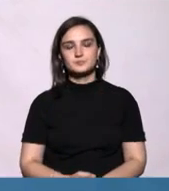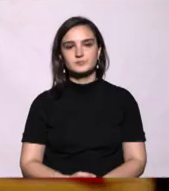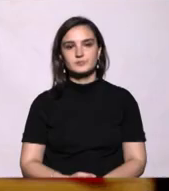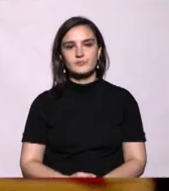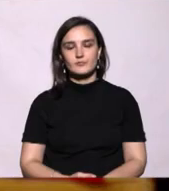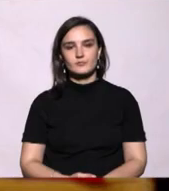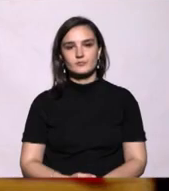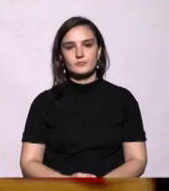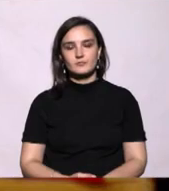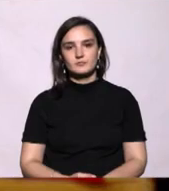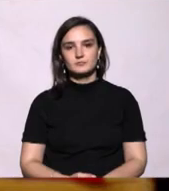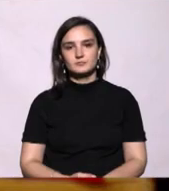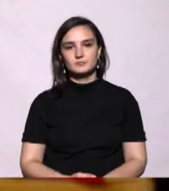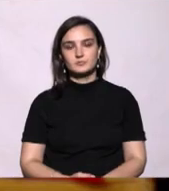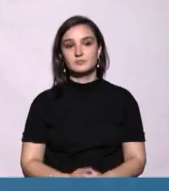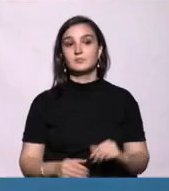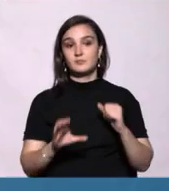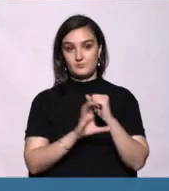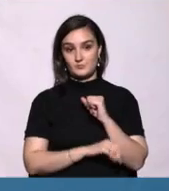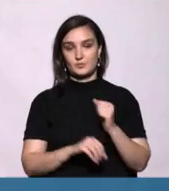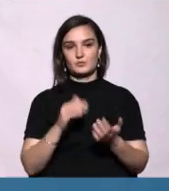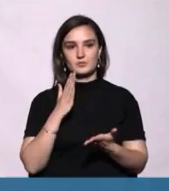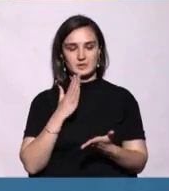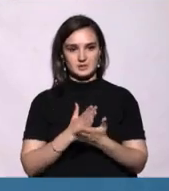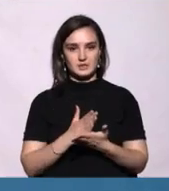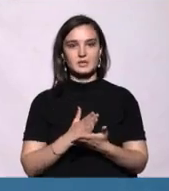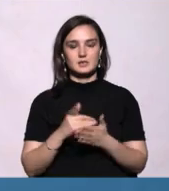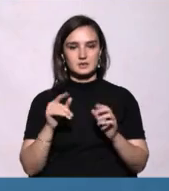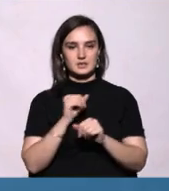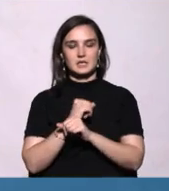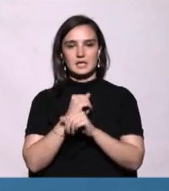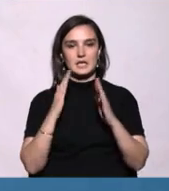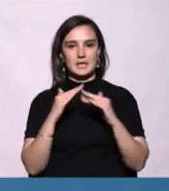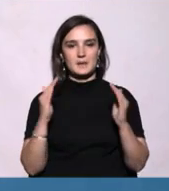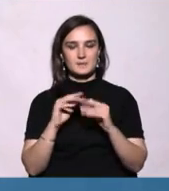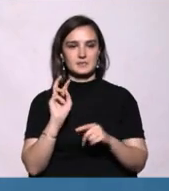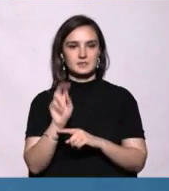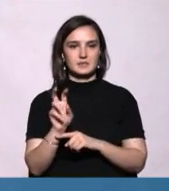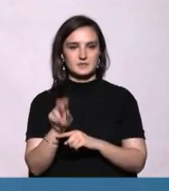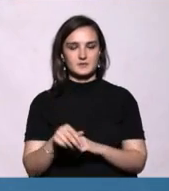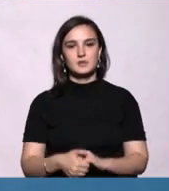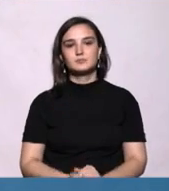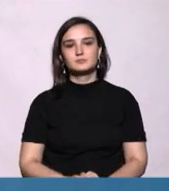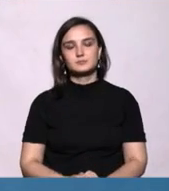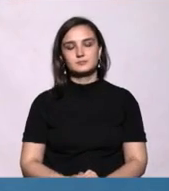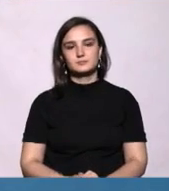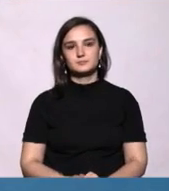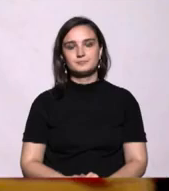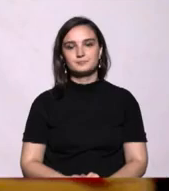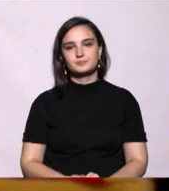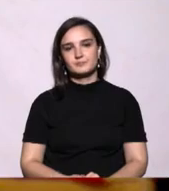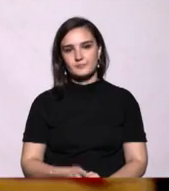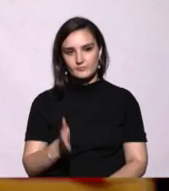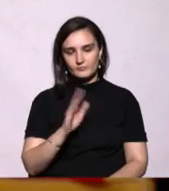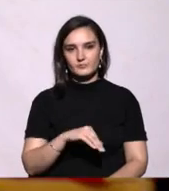And lastly is go camping. And so, let's go through